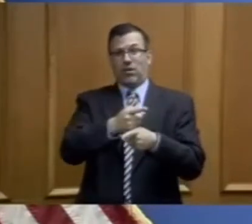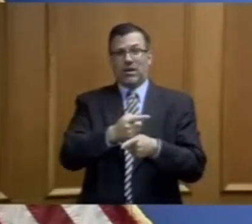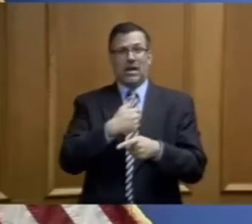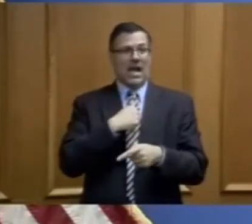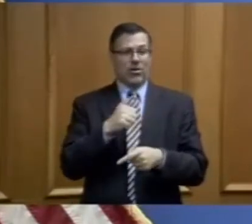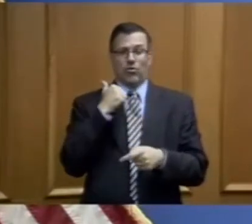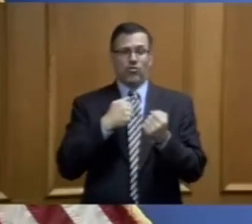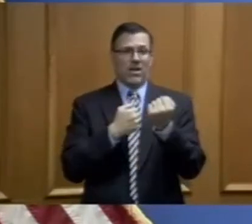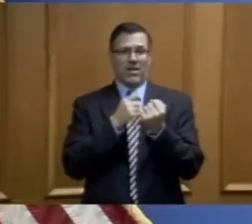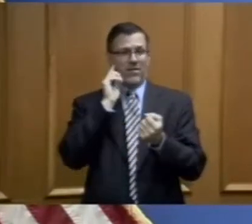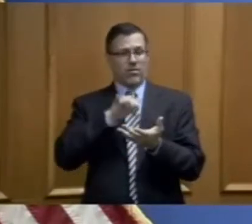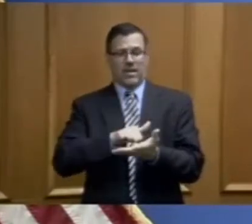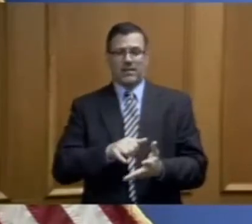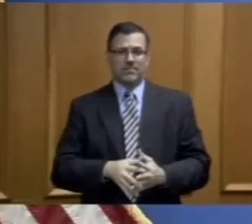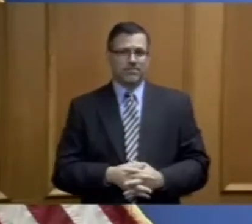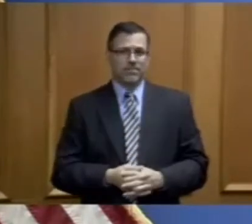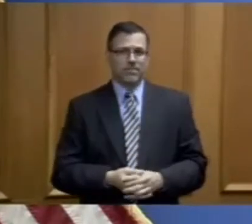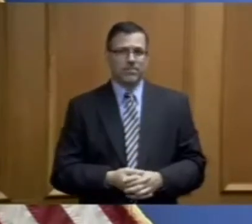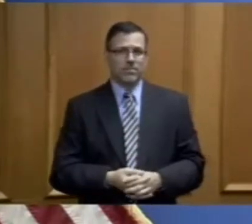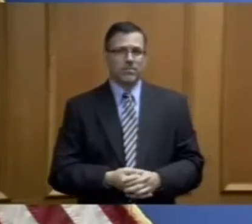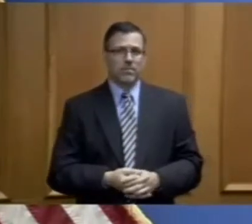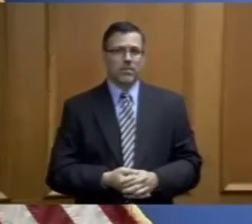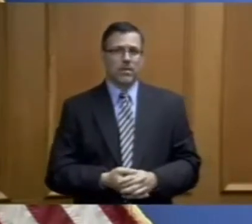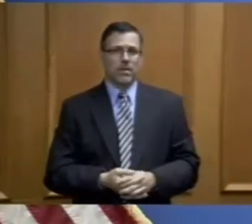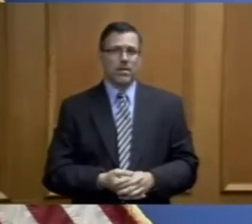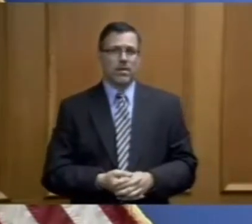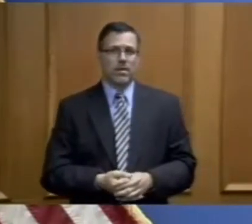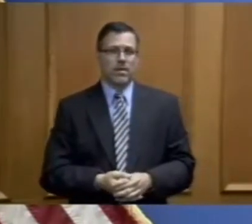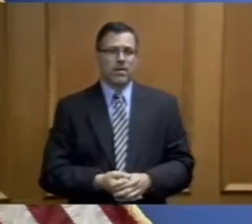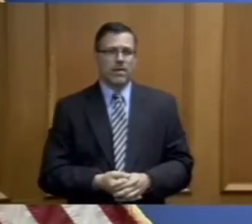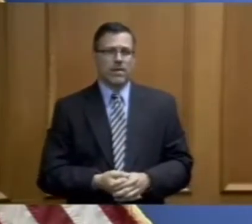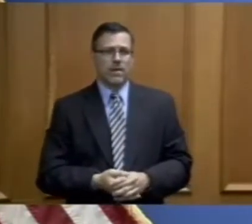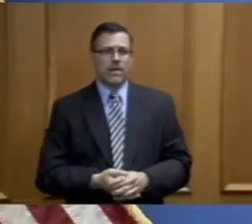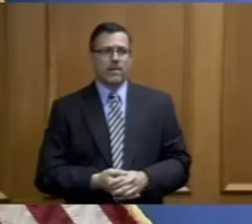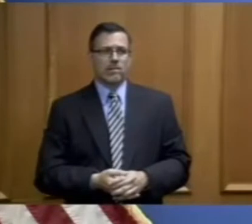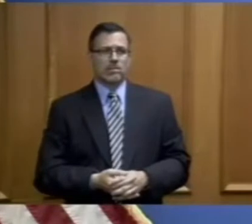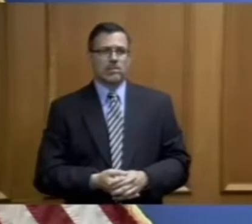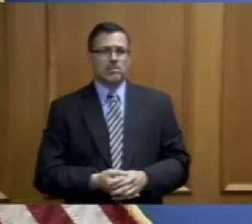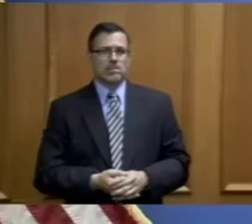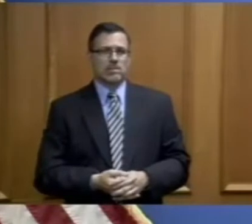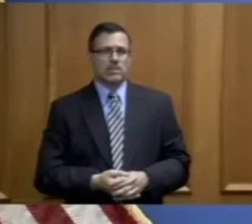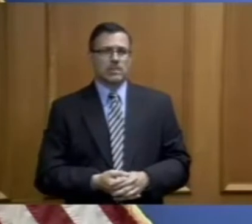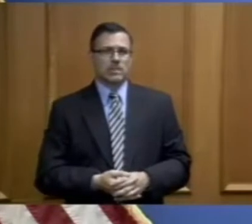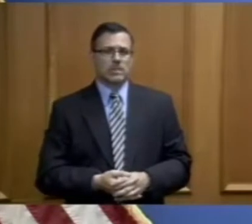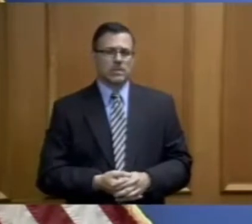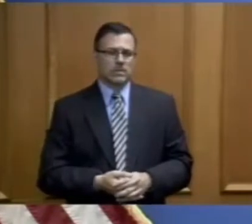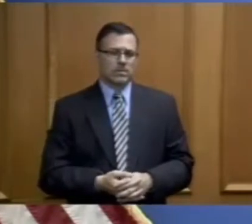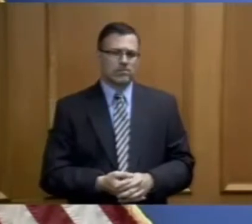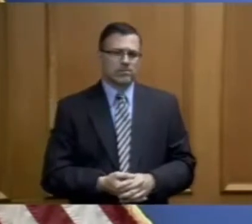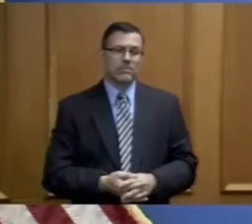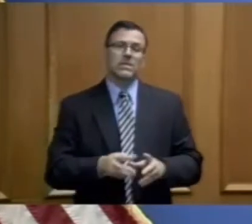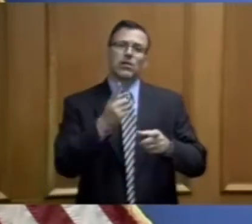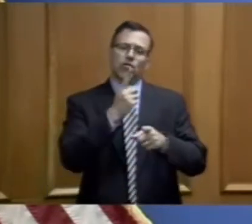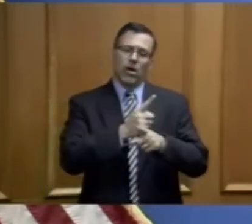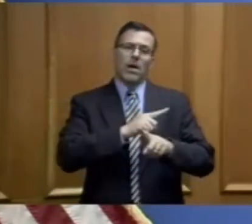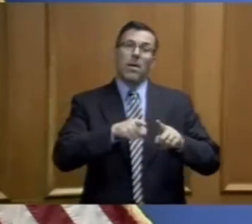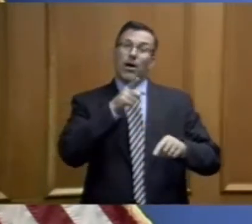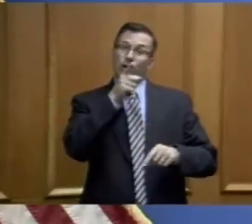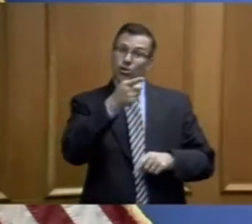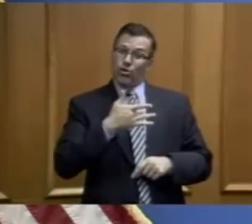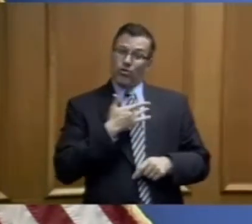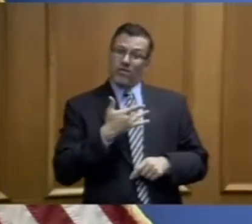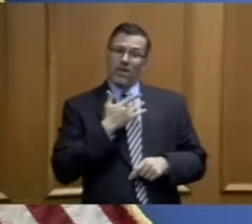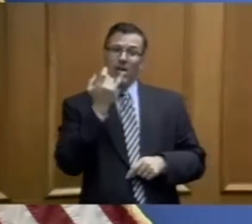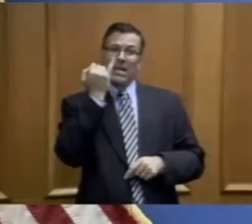it. But, Governor, these are arguments, being made in your name. Do you feel that